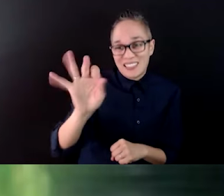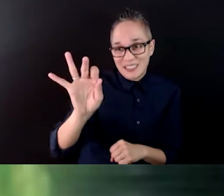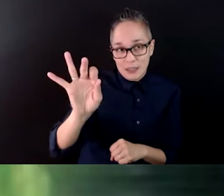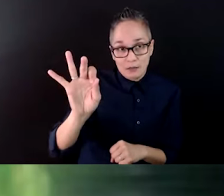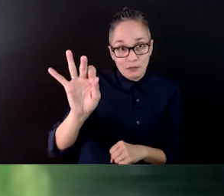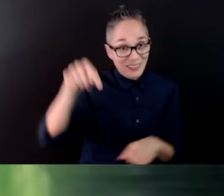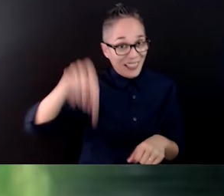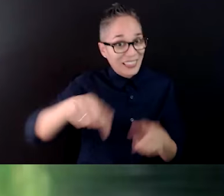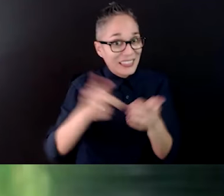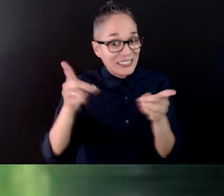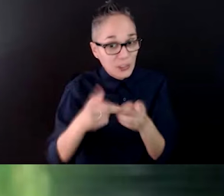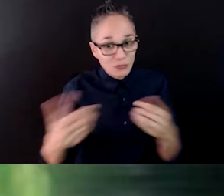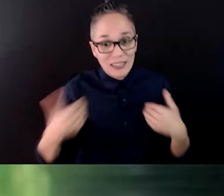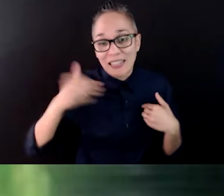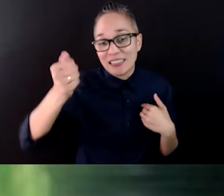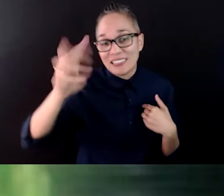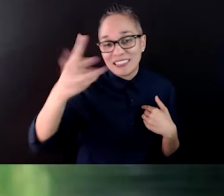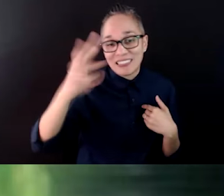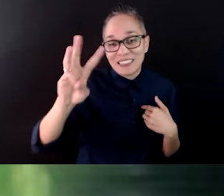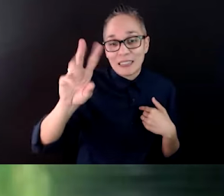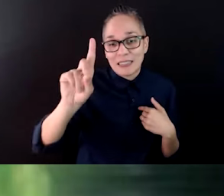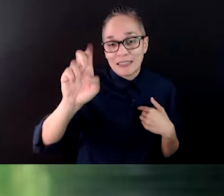deans. How many do we have now?